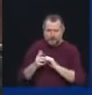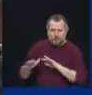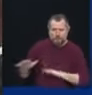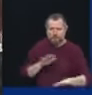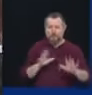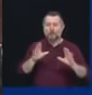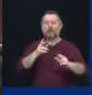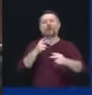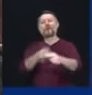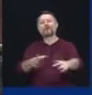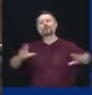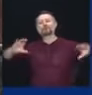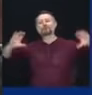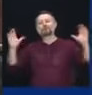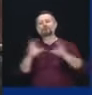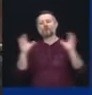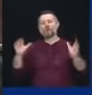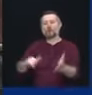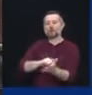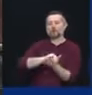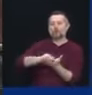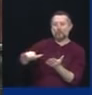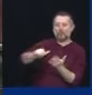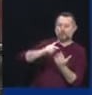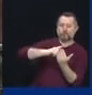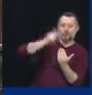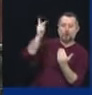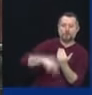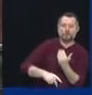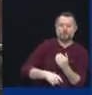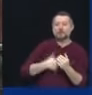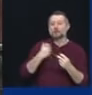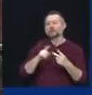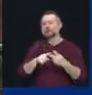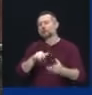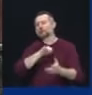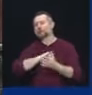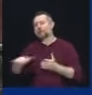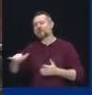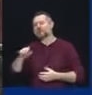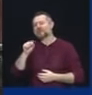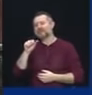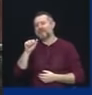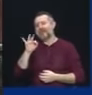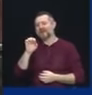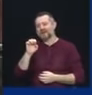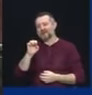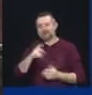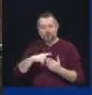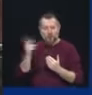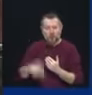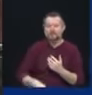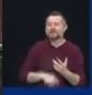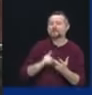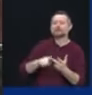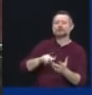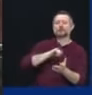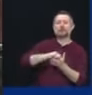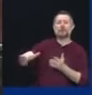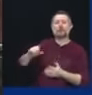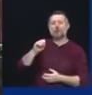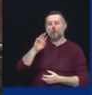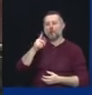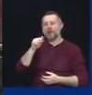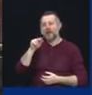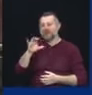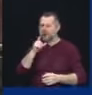program, the New York Safe program, the New York Organic program, saying